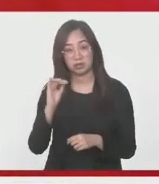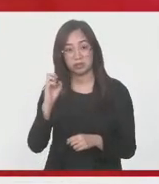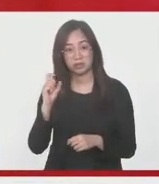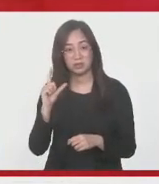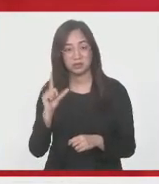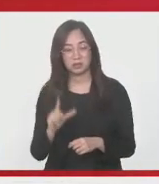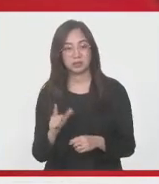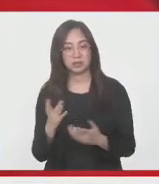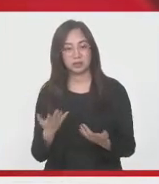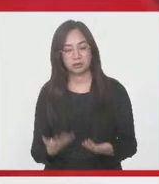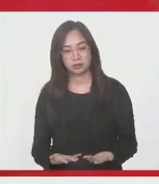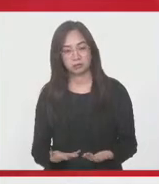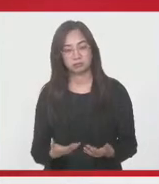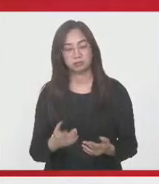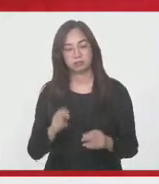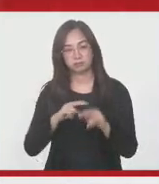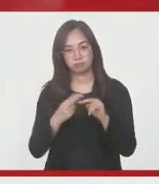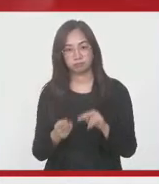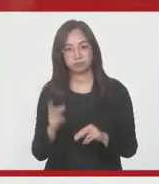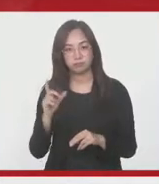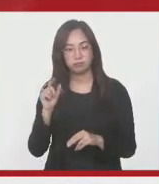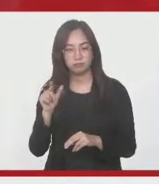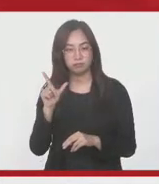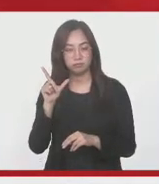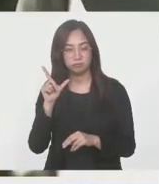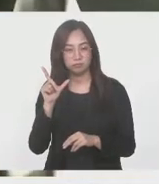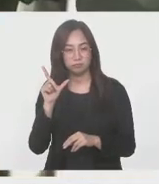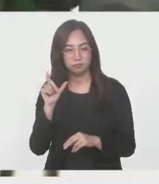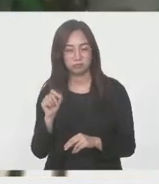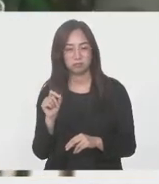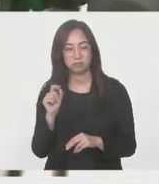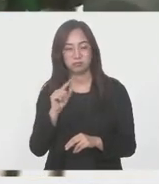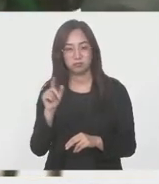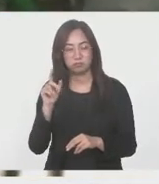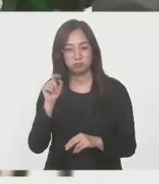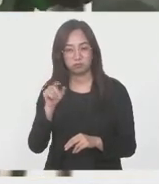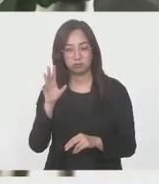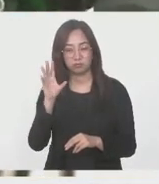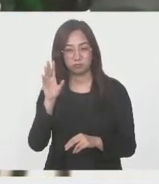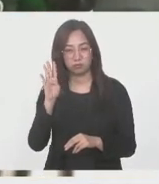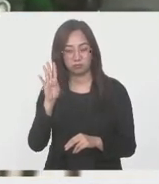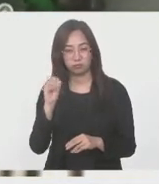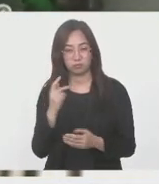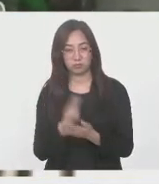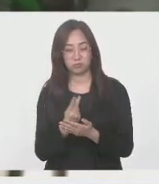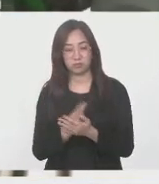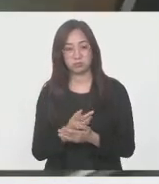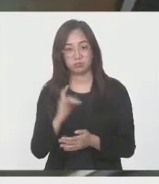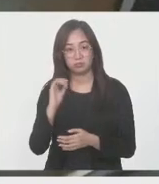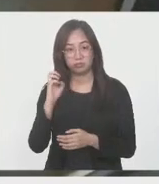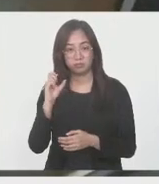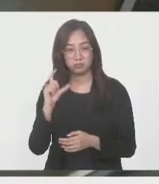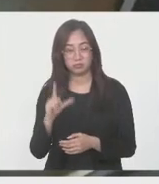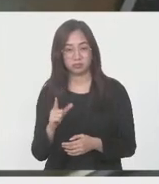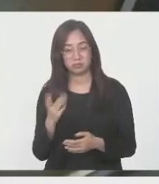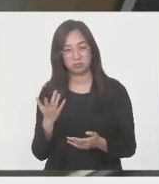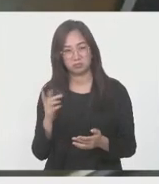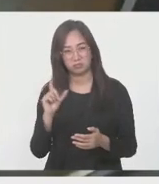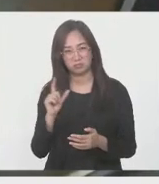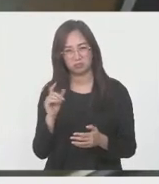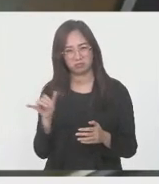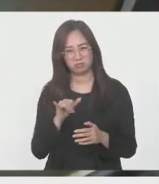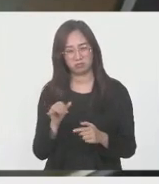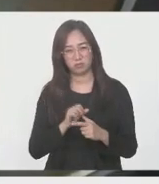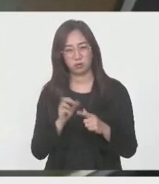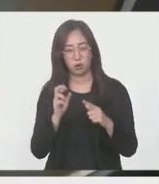however, would go down by 20 centavos to 40 centavos. Meanwhile, diesel price per liter could remain the same or